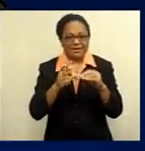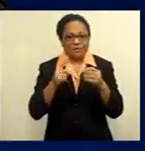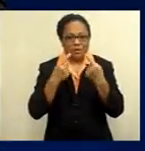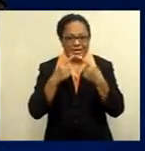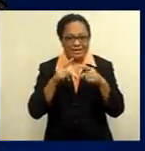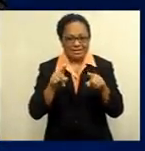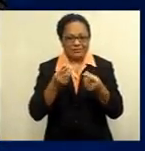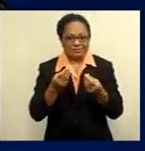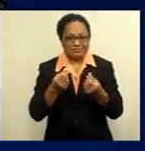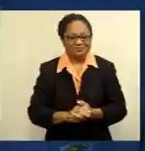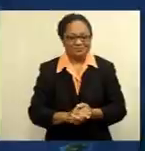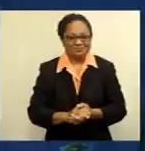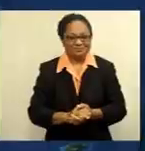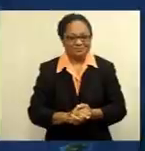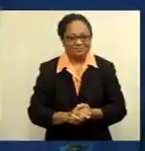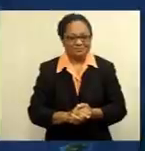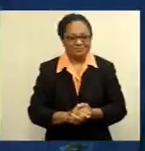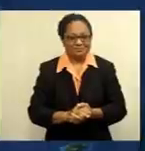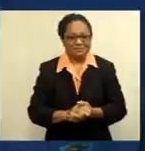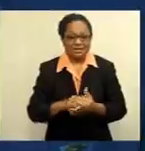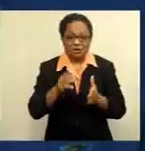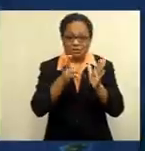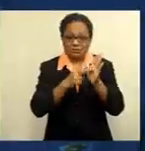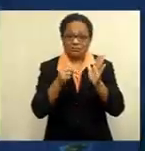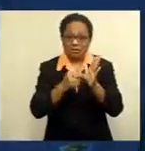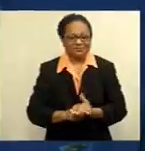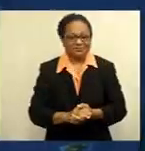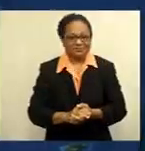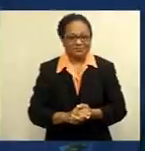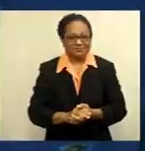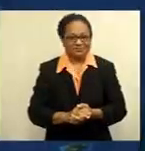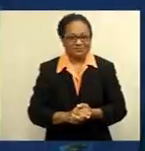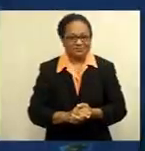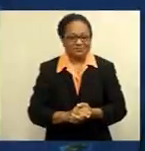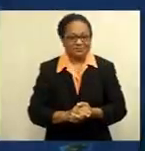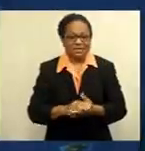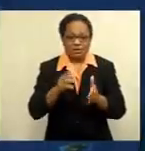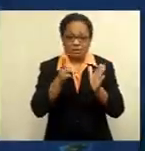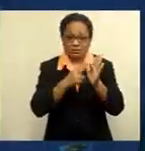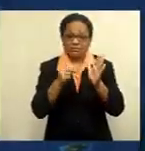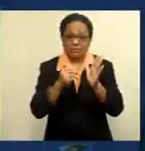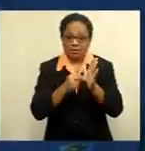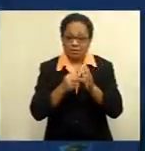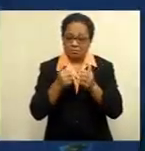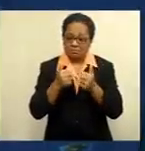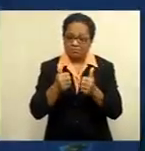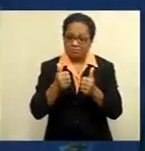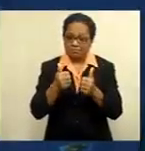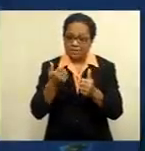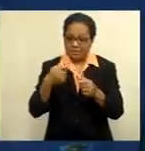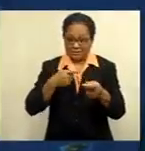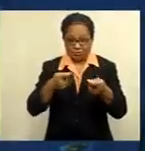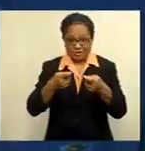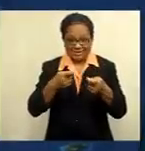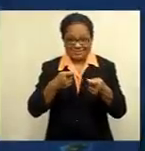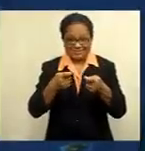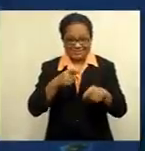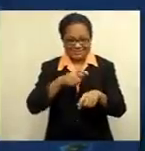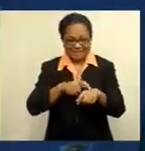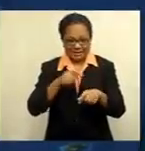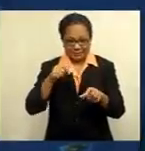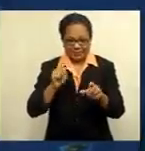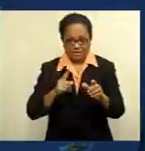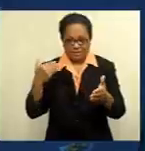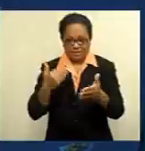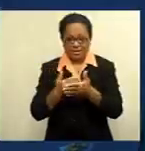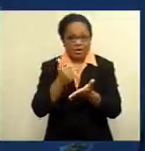figures from the money market. Good evening. The Kiwi dollar was in action in the early hours of trade today. Numbers